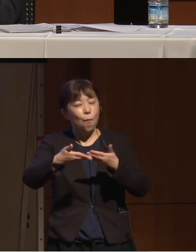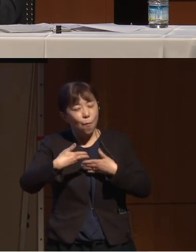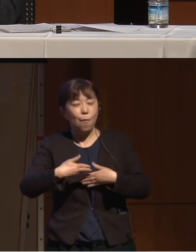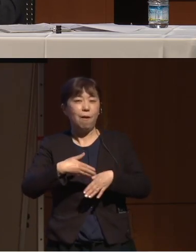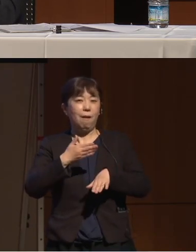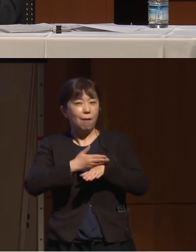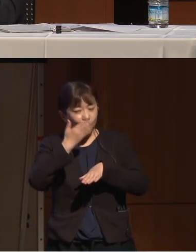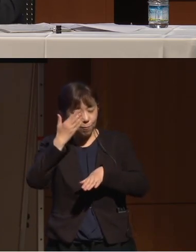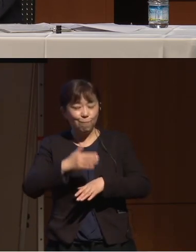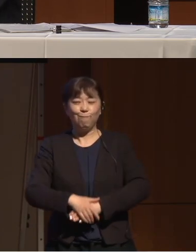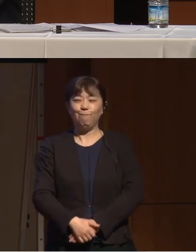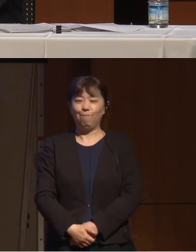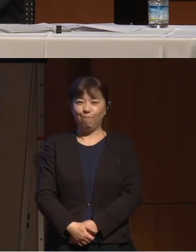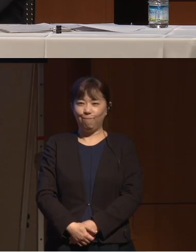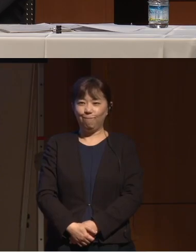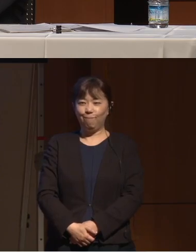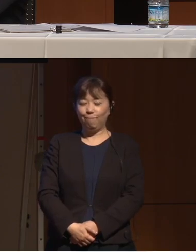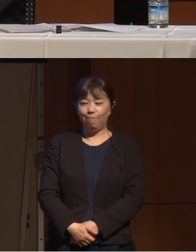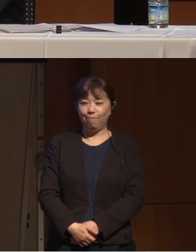So anyway,